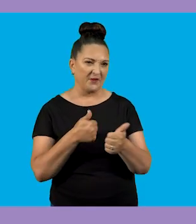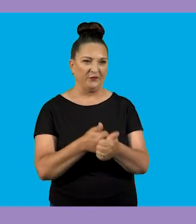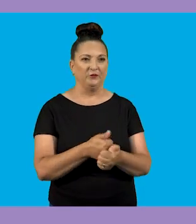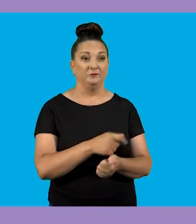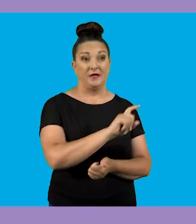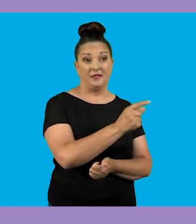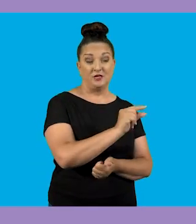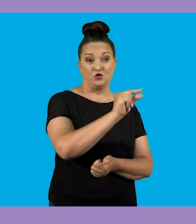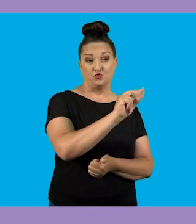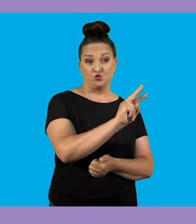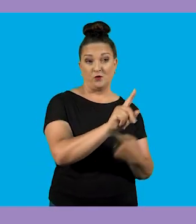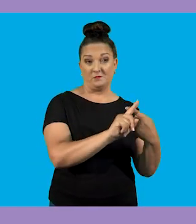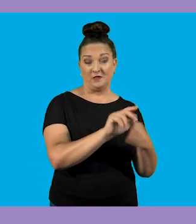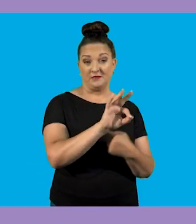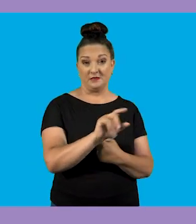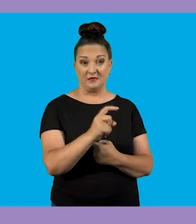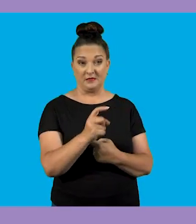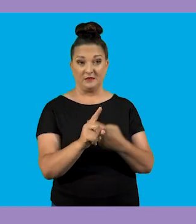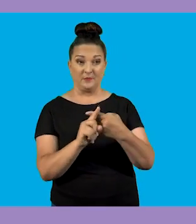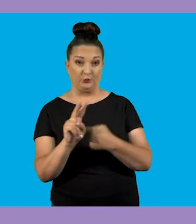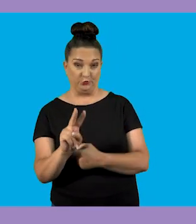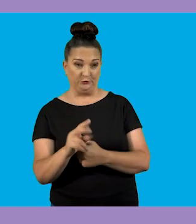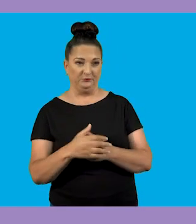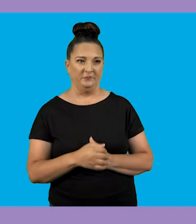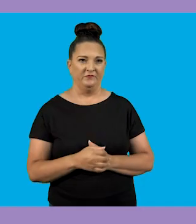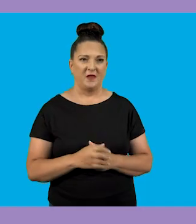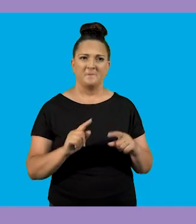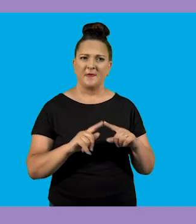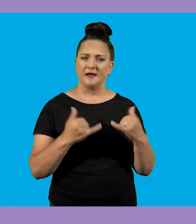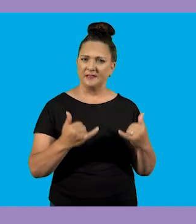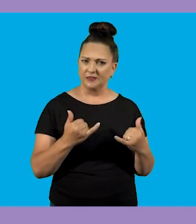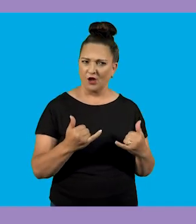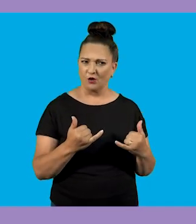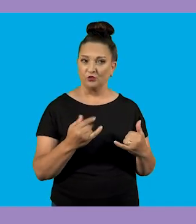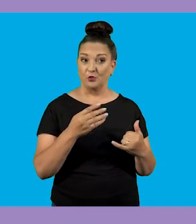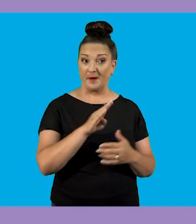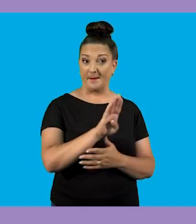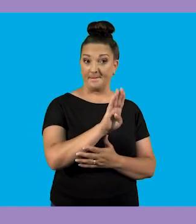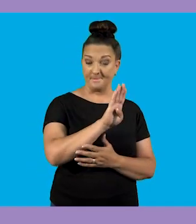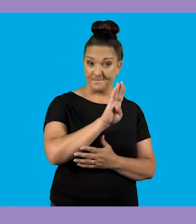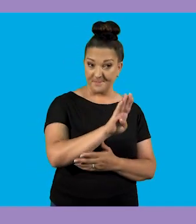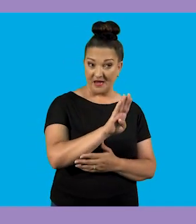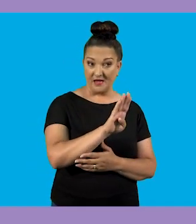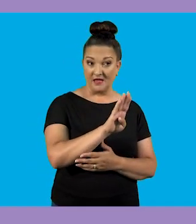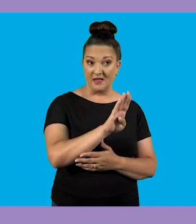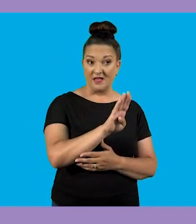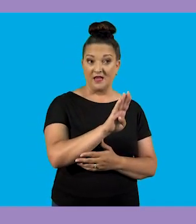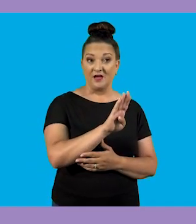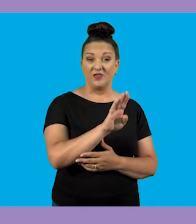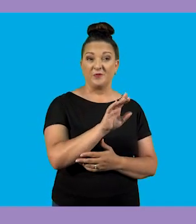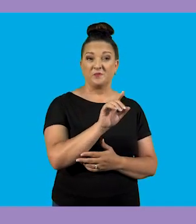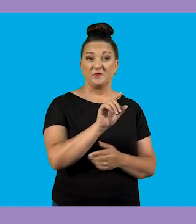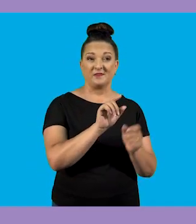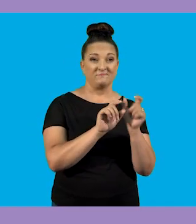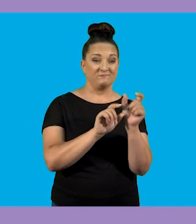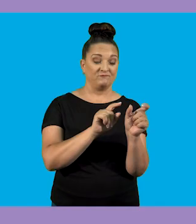plus 3x plus 2. Step number one, we are going to express the values of b as two terms